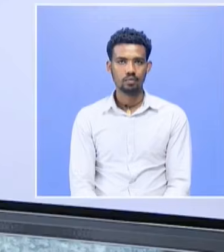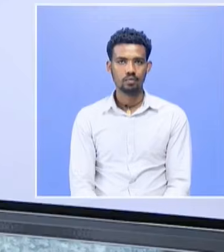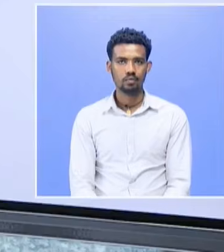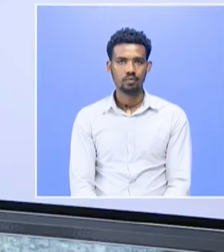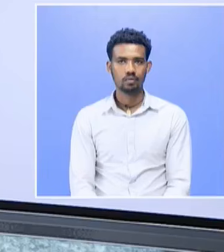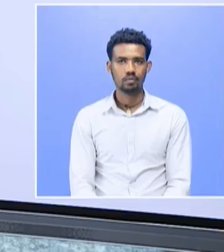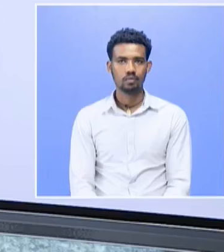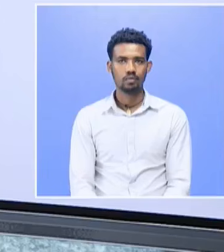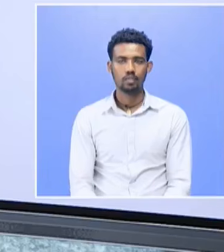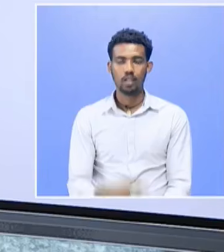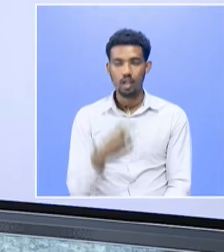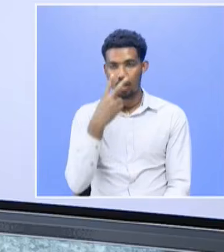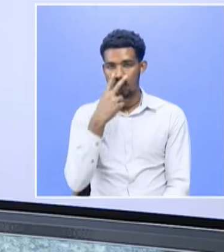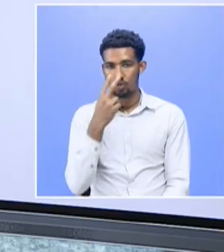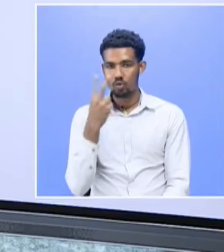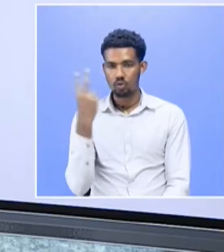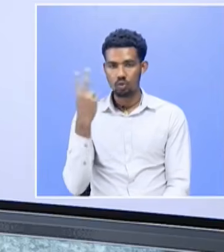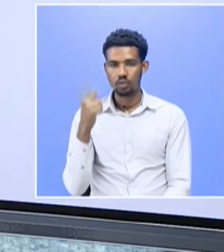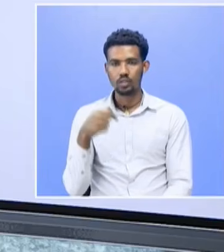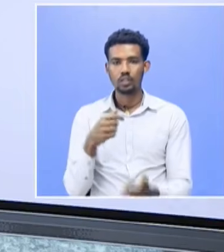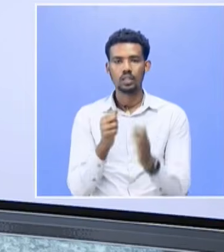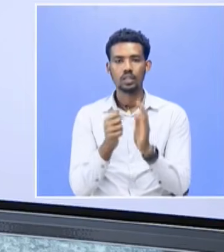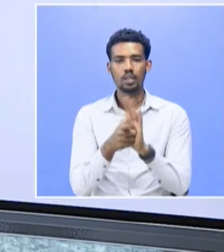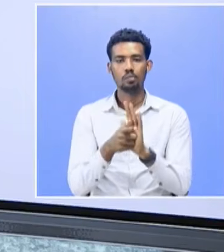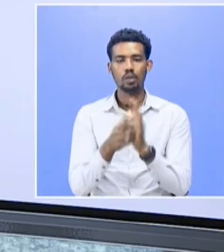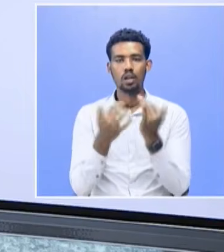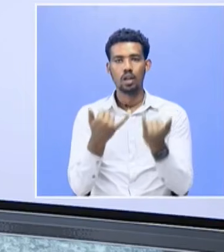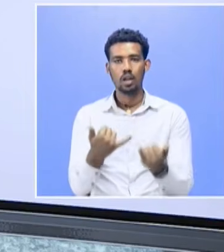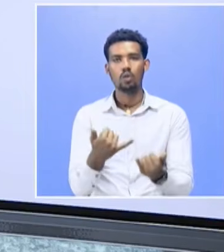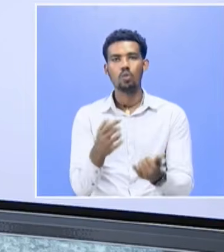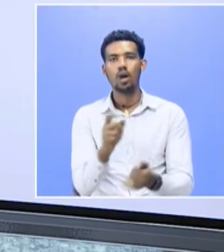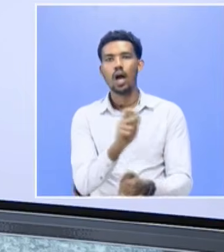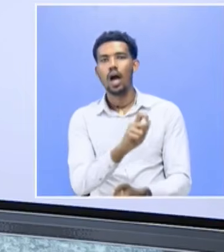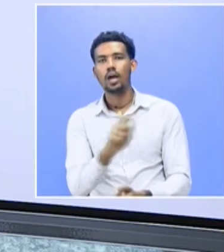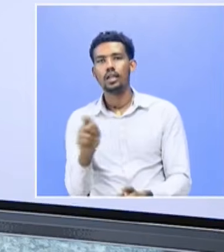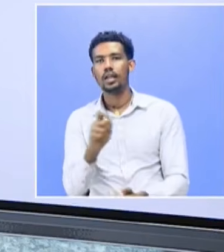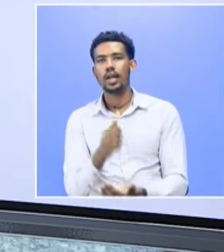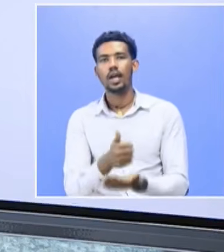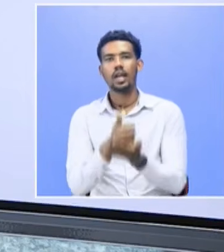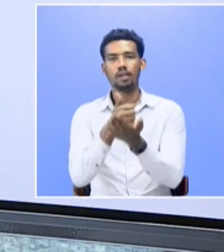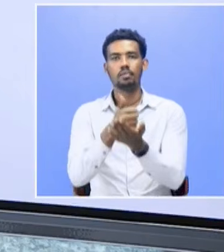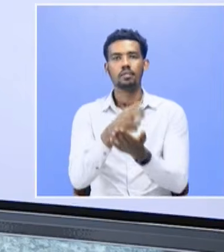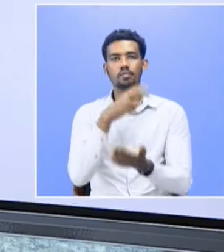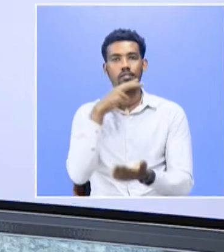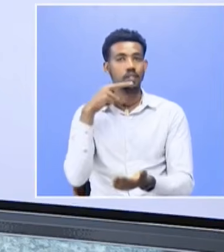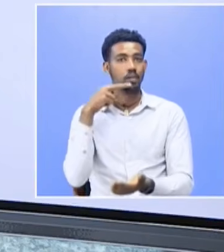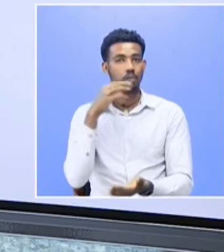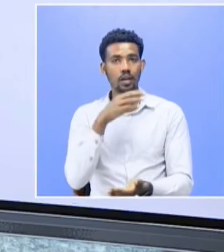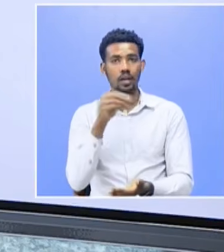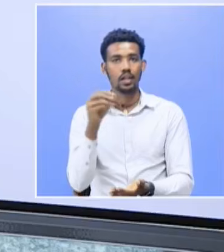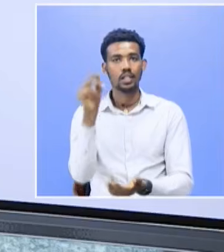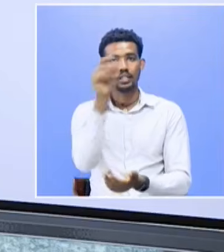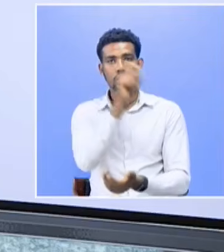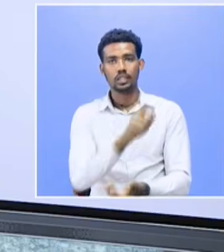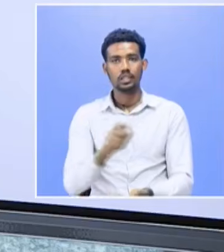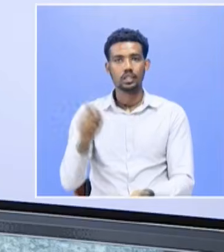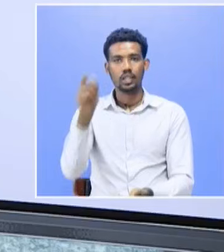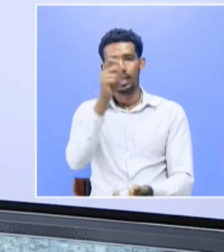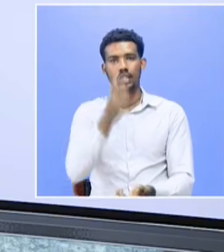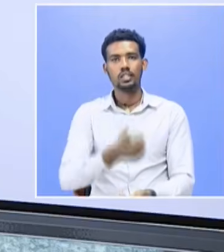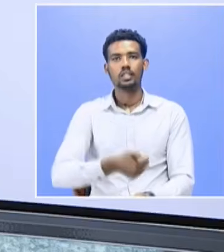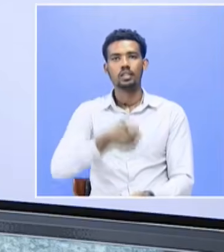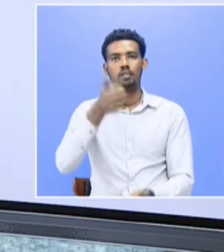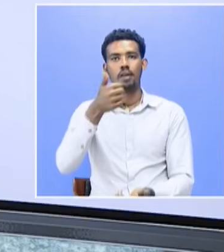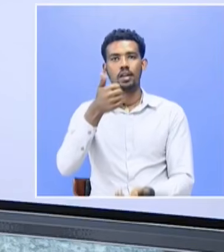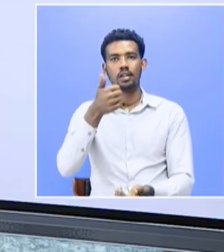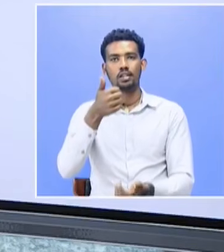Look this example, students. Let me underline the helping verb and circle the main or action